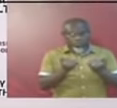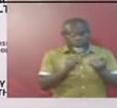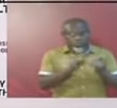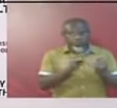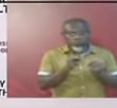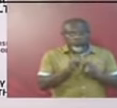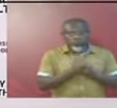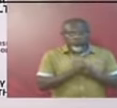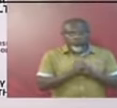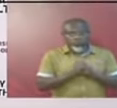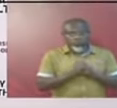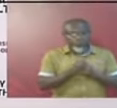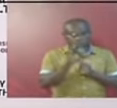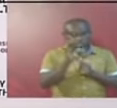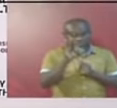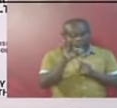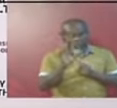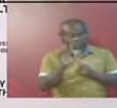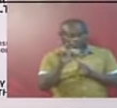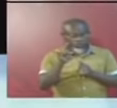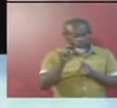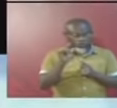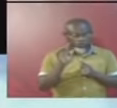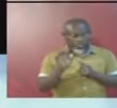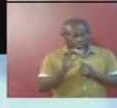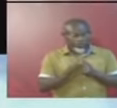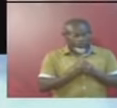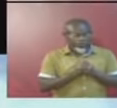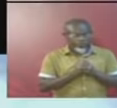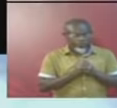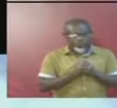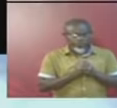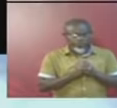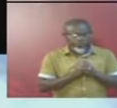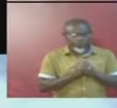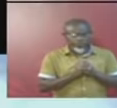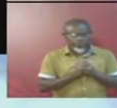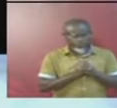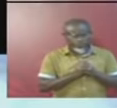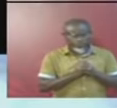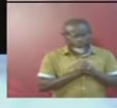please. Good morning to everyone at the head table. Whitfield in